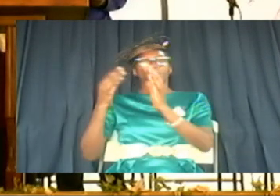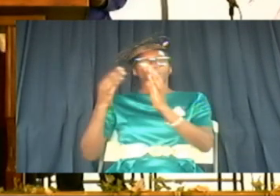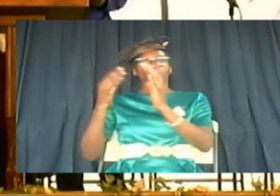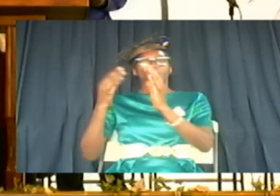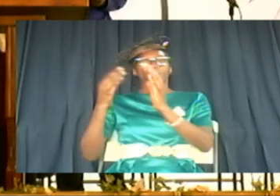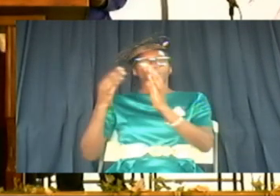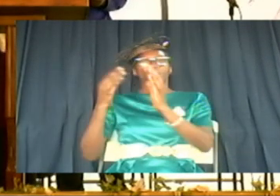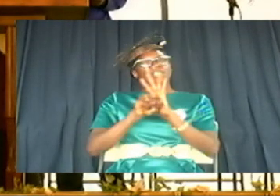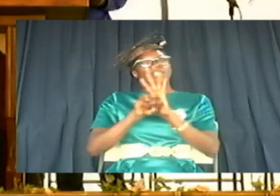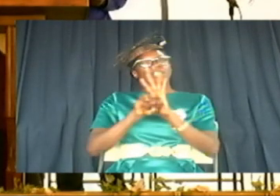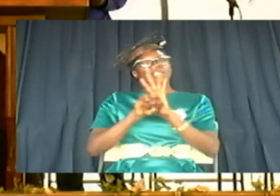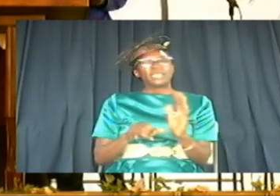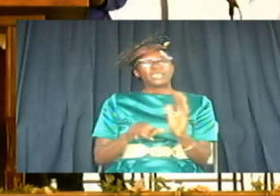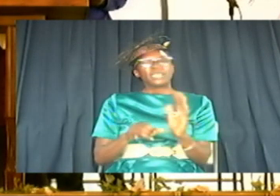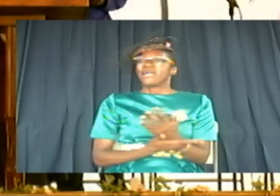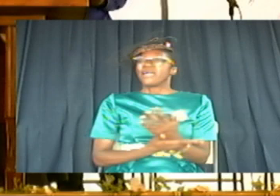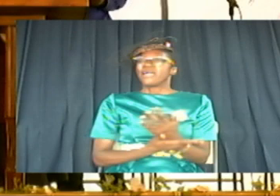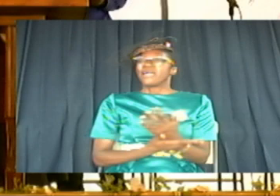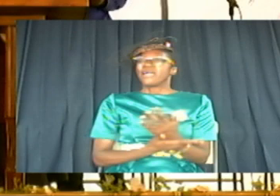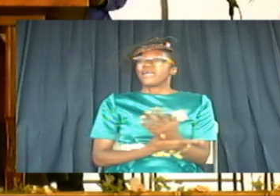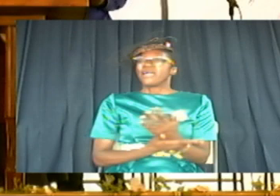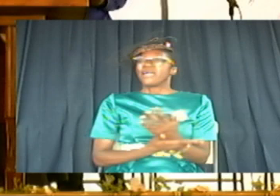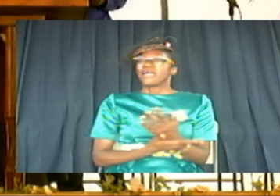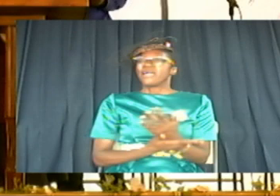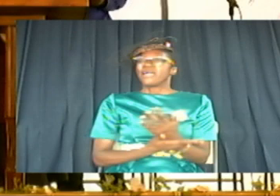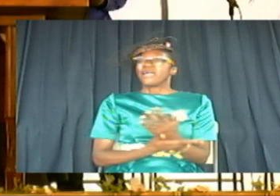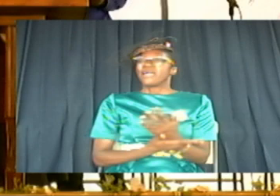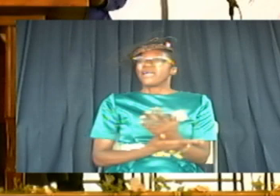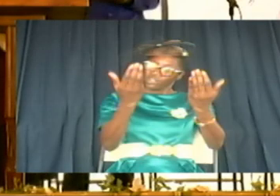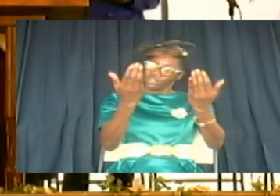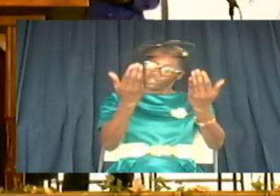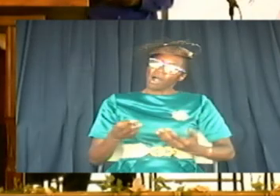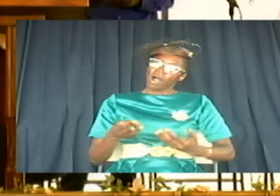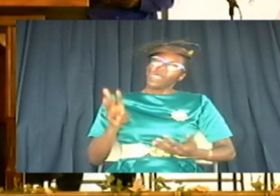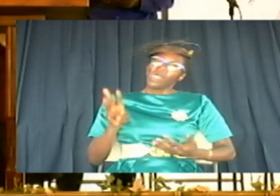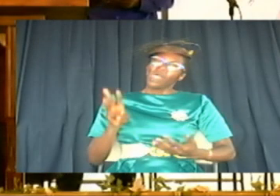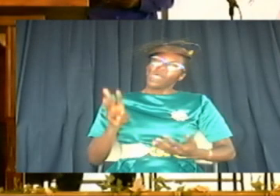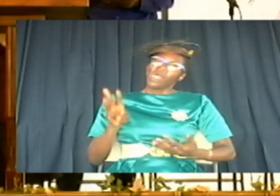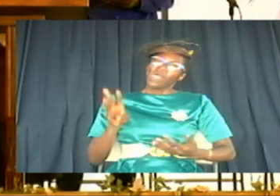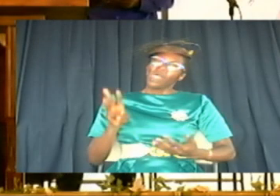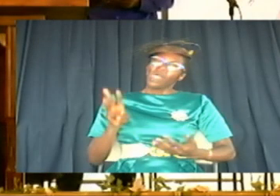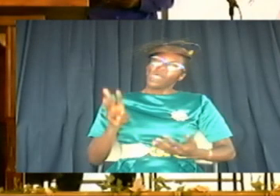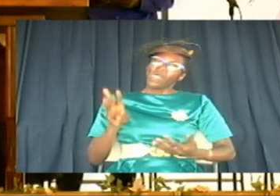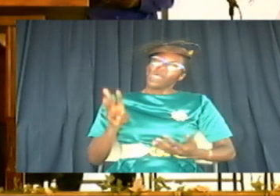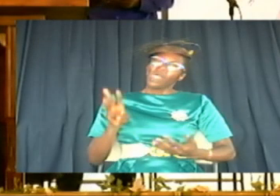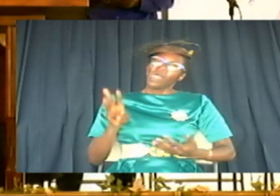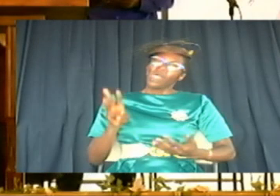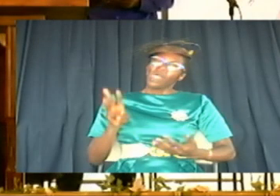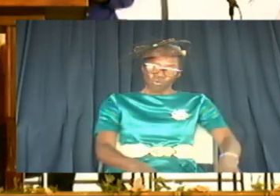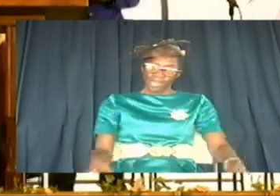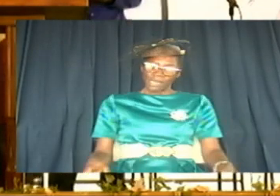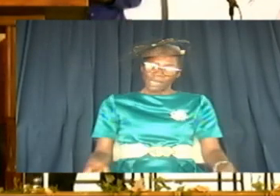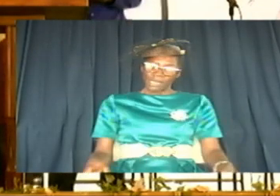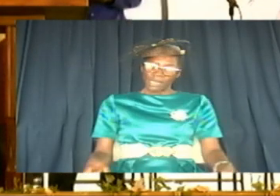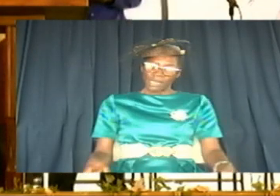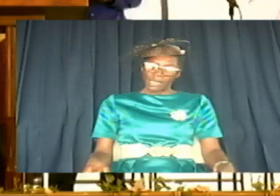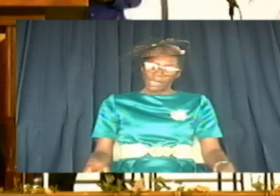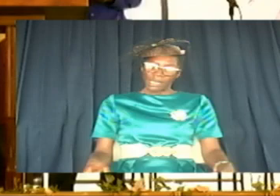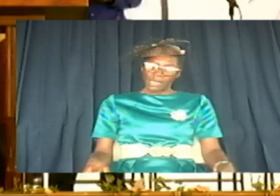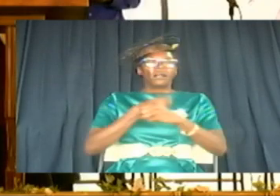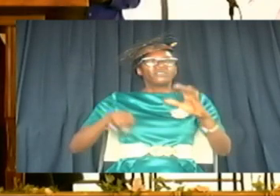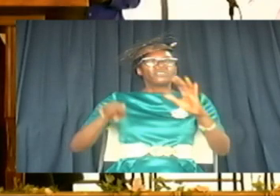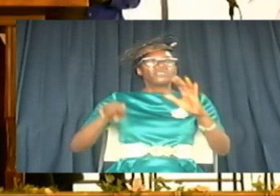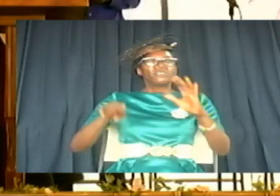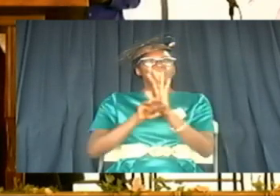salvation. Therefore, with joy shall he draw water out of the wells of salvation. And in that